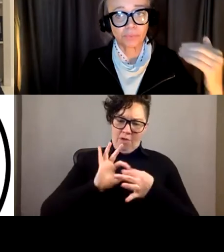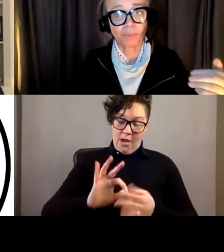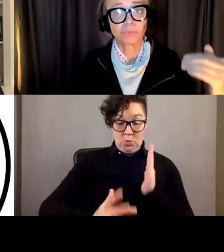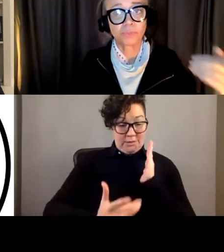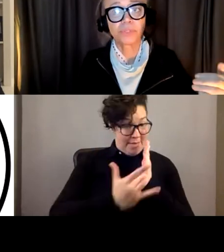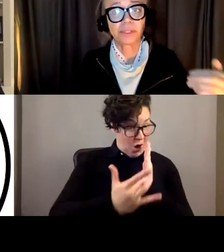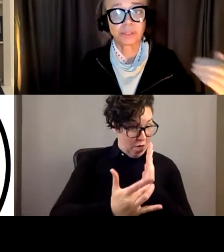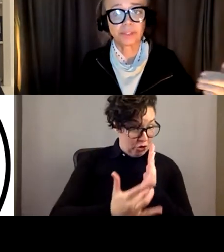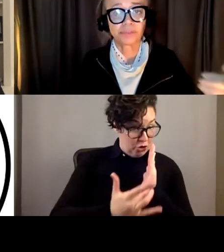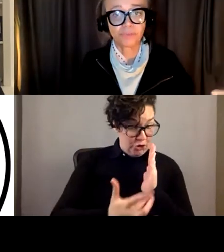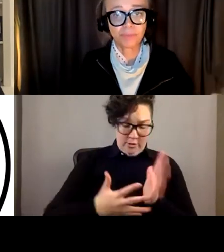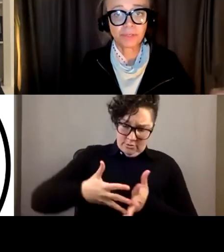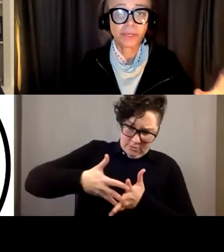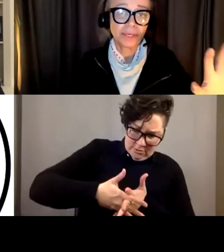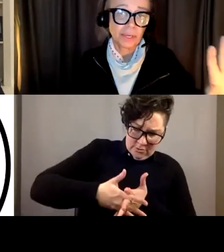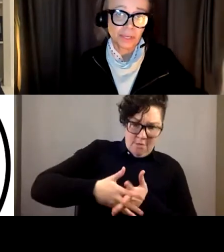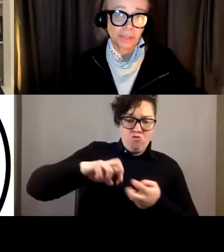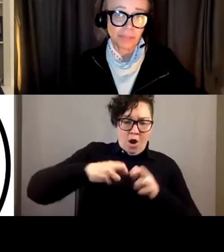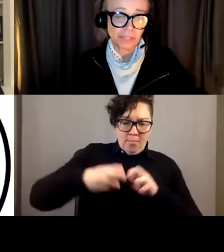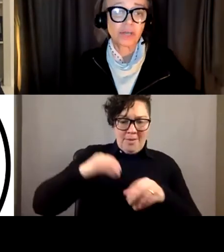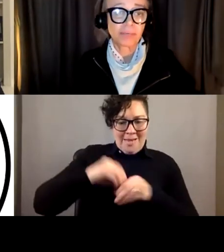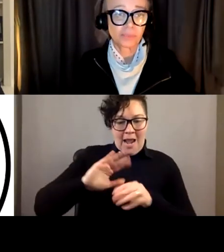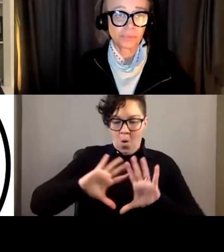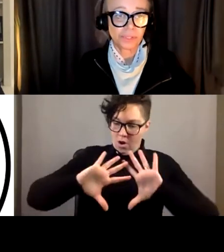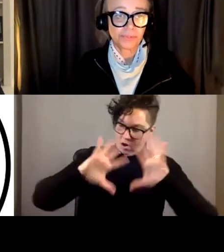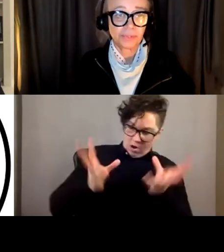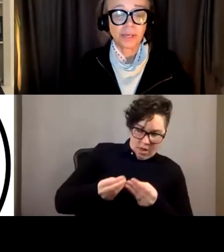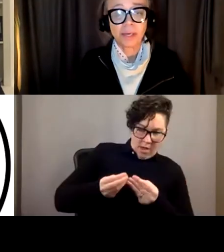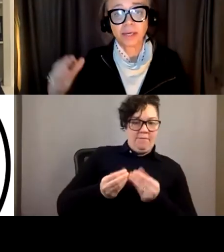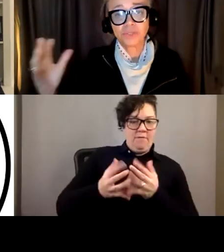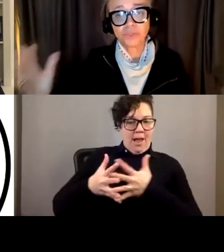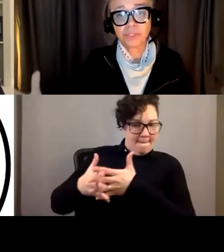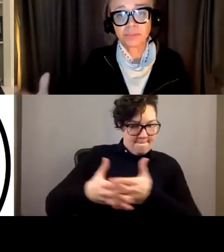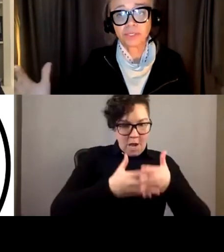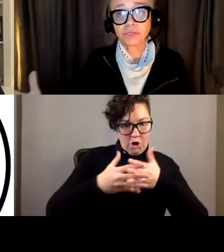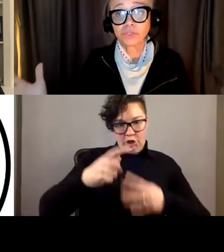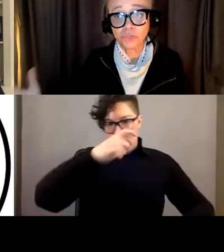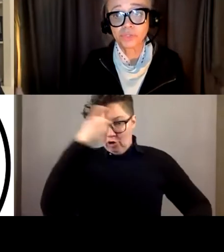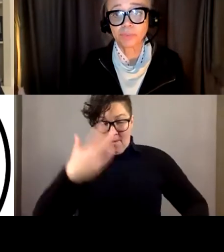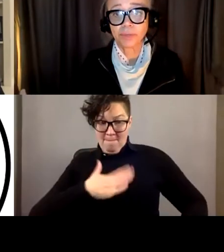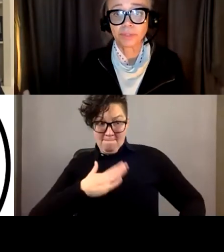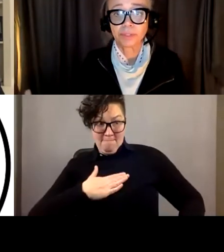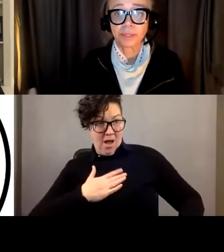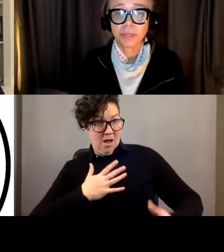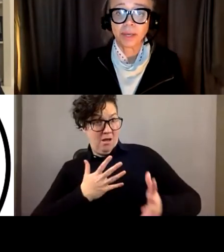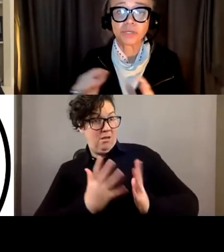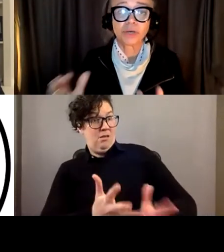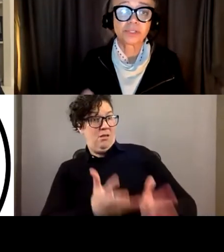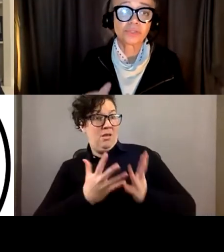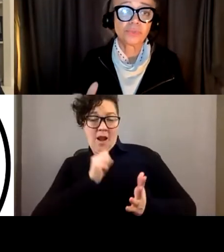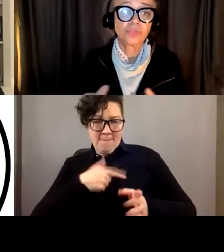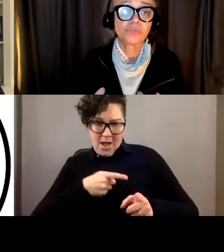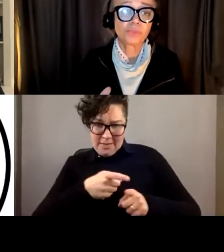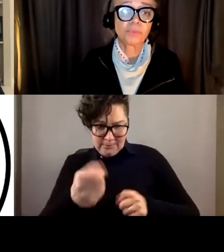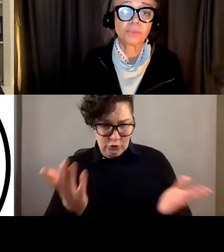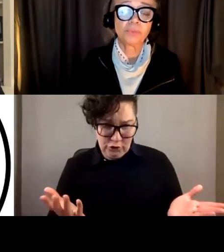It's a problem rooted in our collective trauma. That's not my expertise. I do think that when I talk to students about it, I am talking